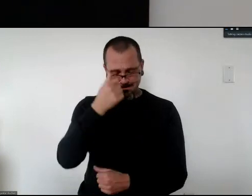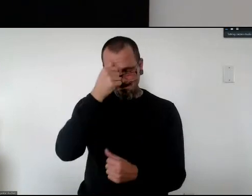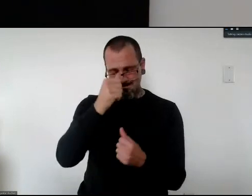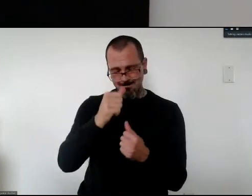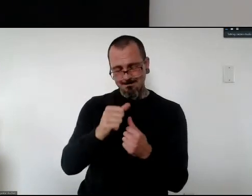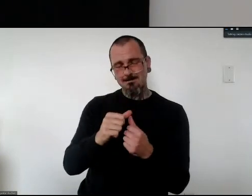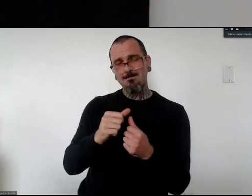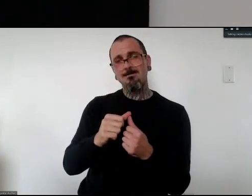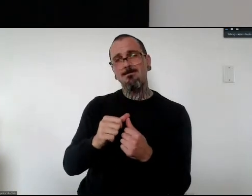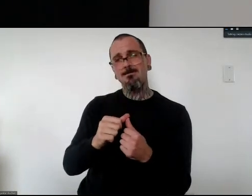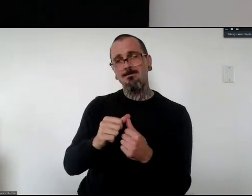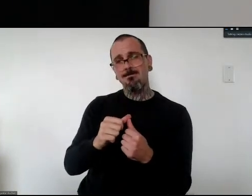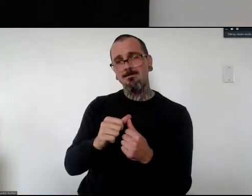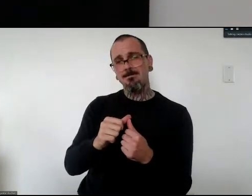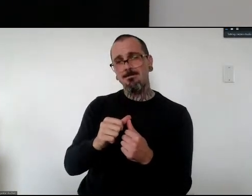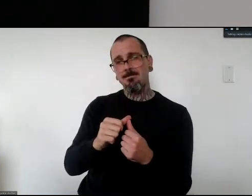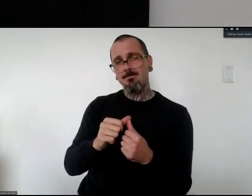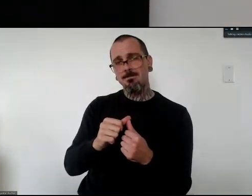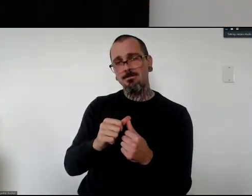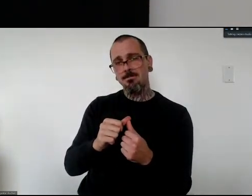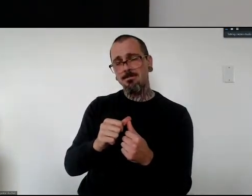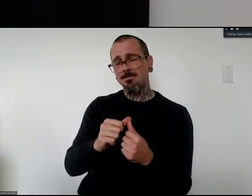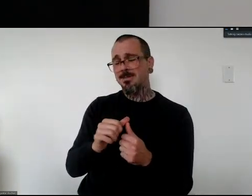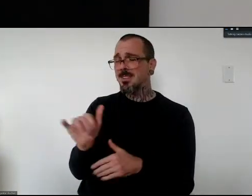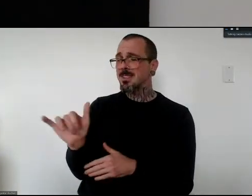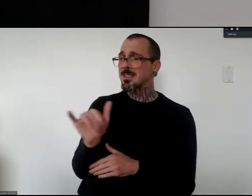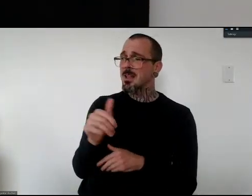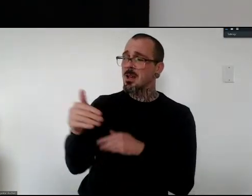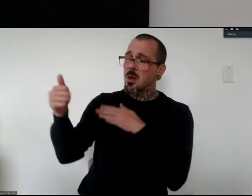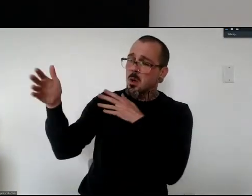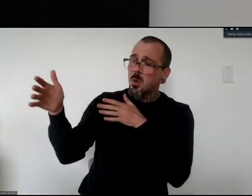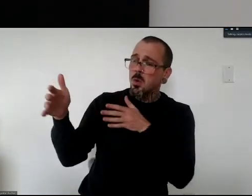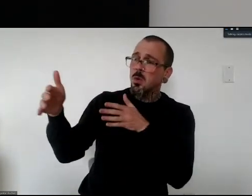alive like the wind flying